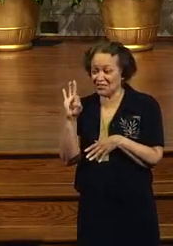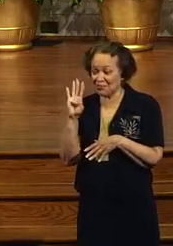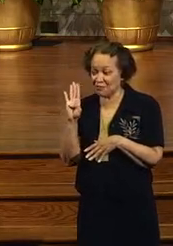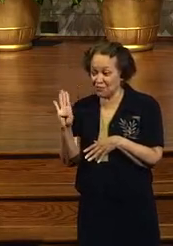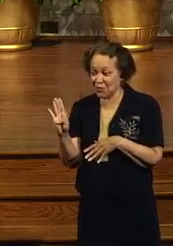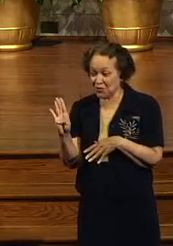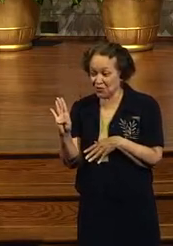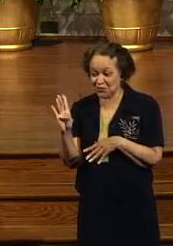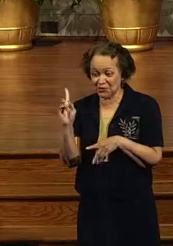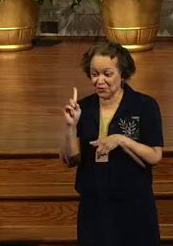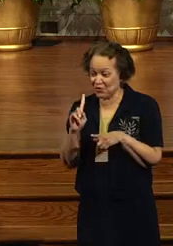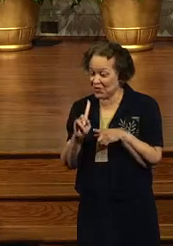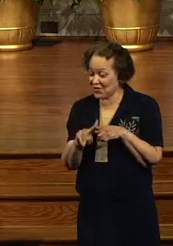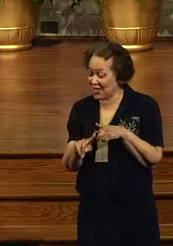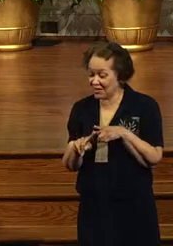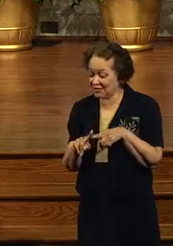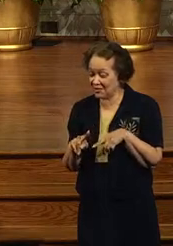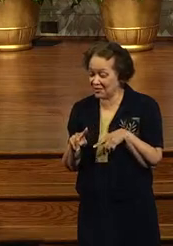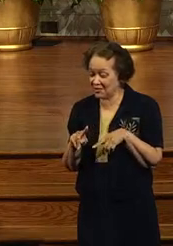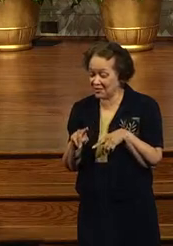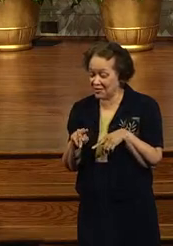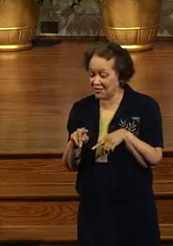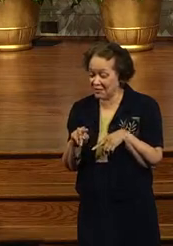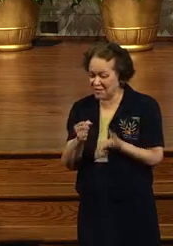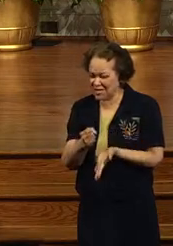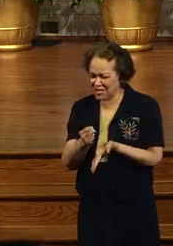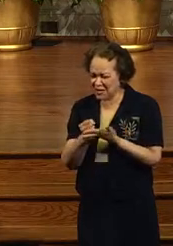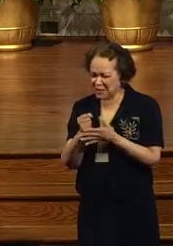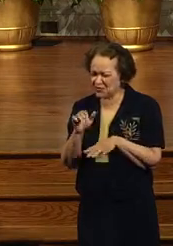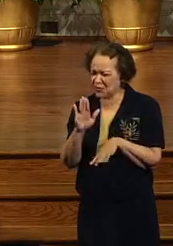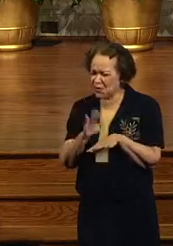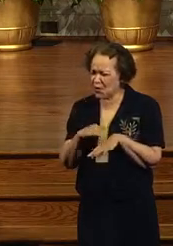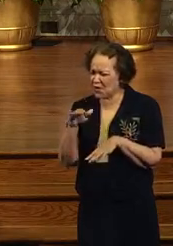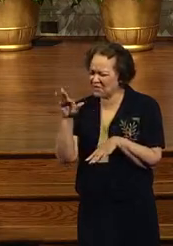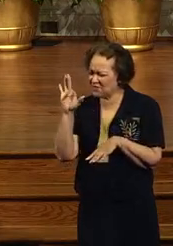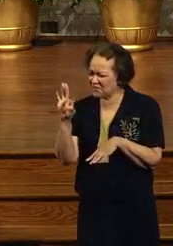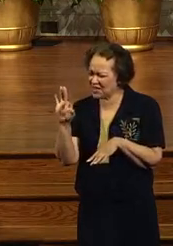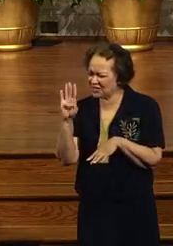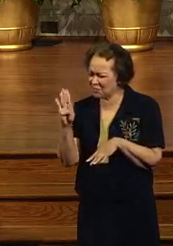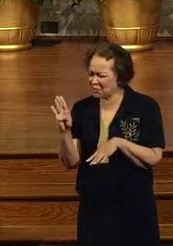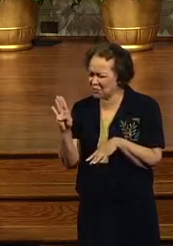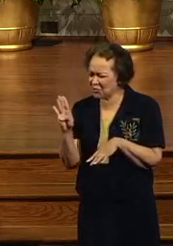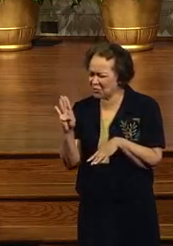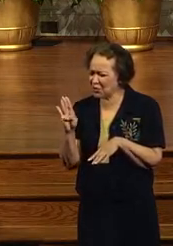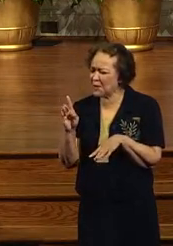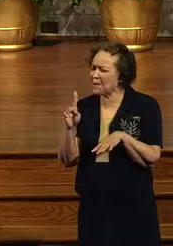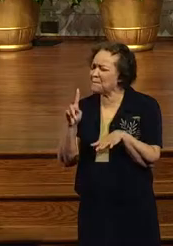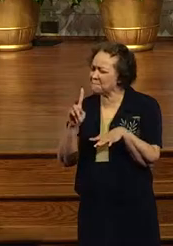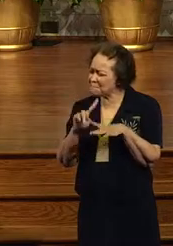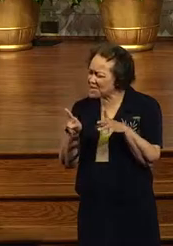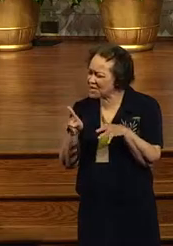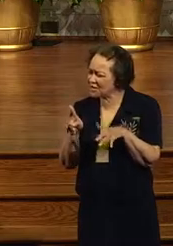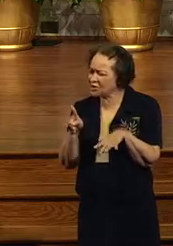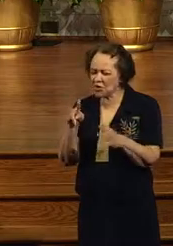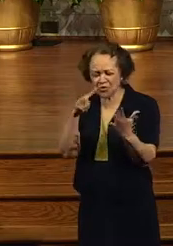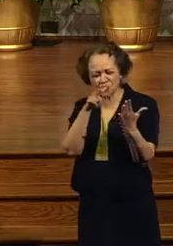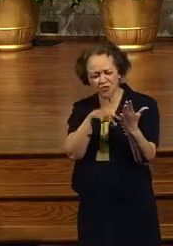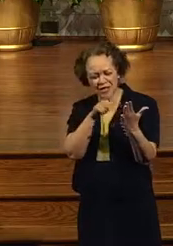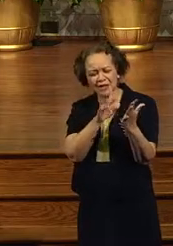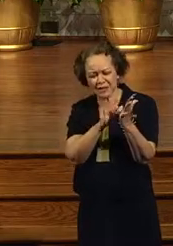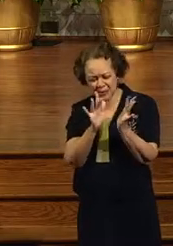on Facebook. But you can be mended by reading this book.